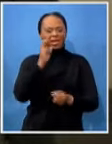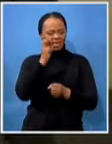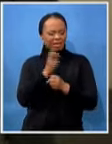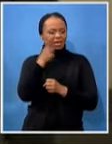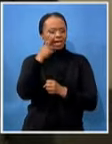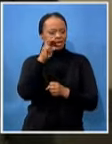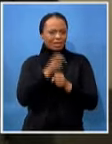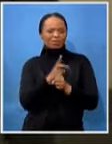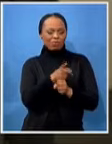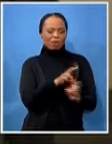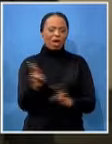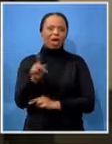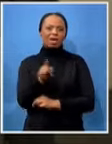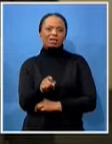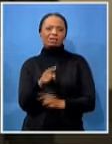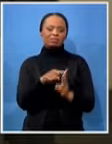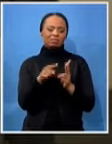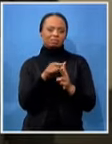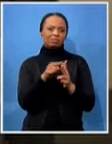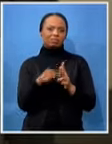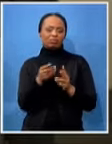there now, that